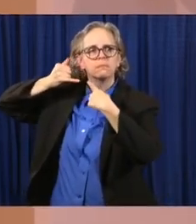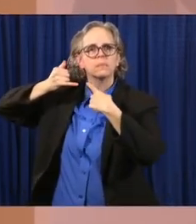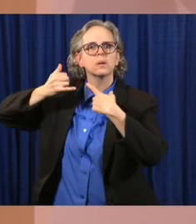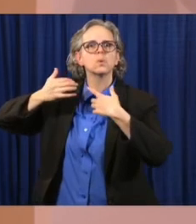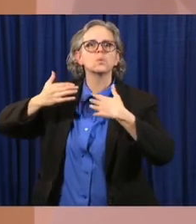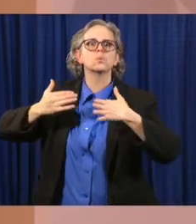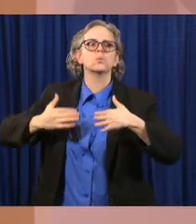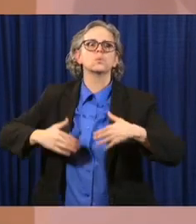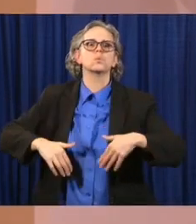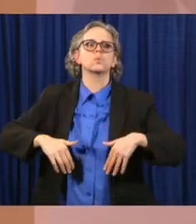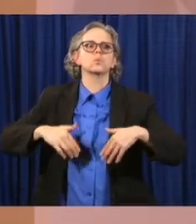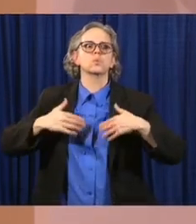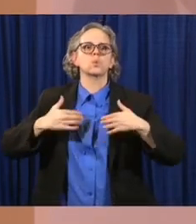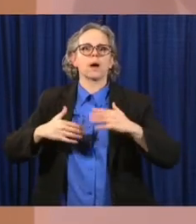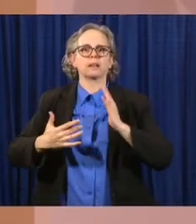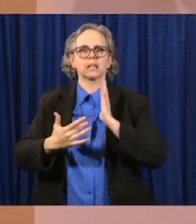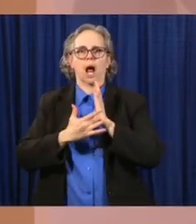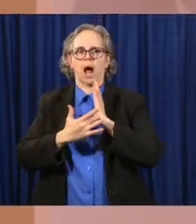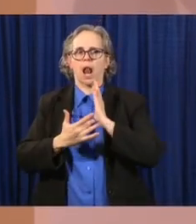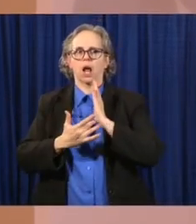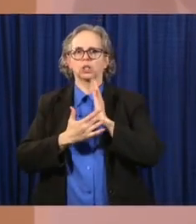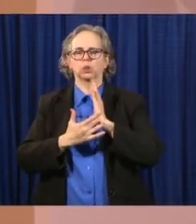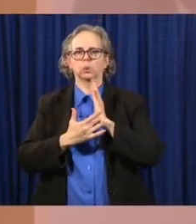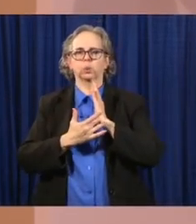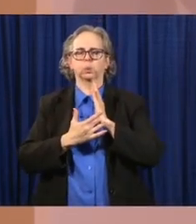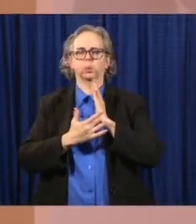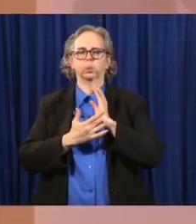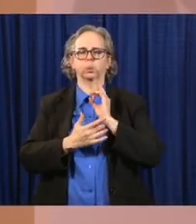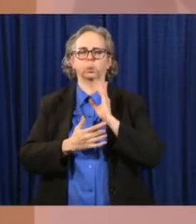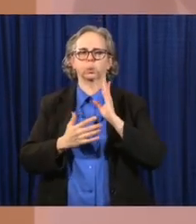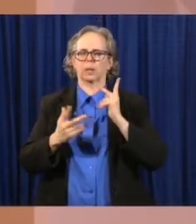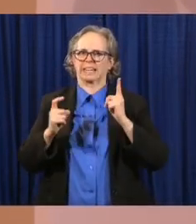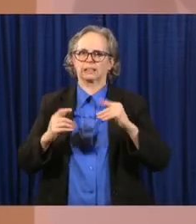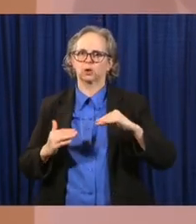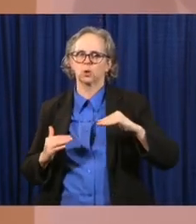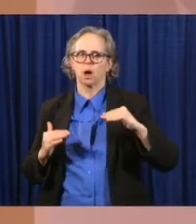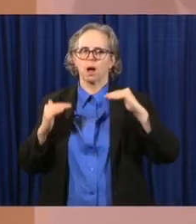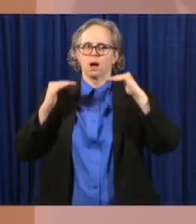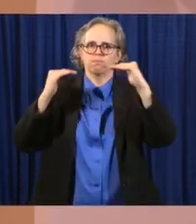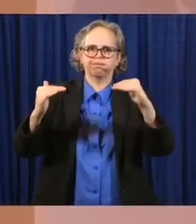do that was part of this process. That